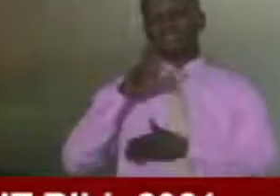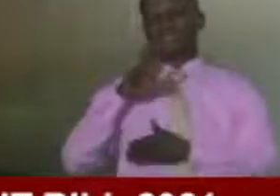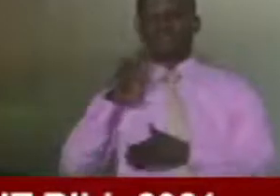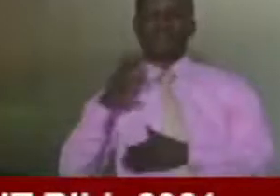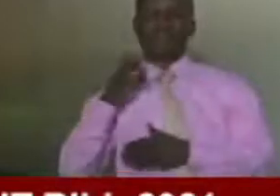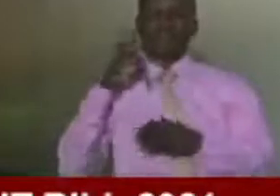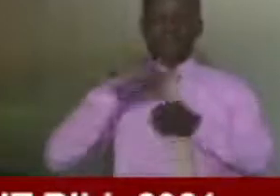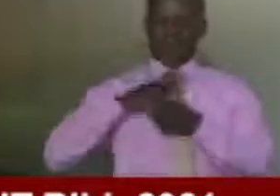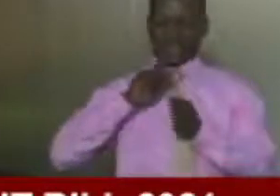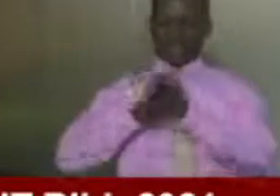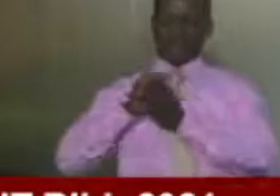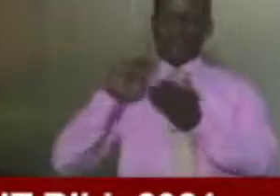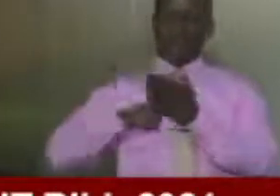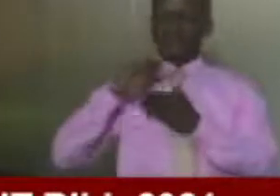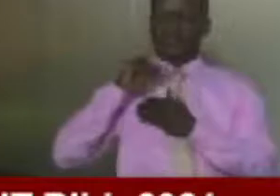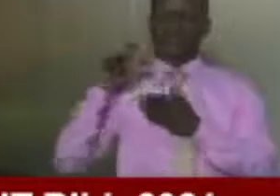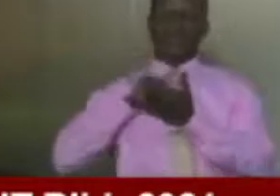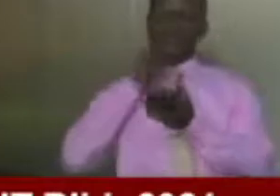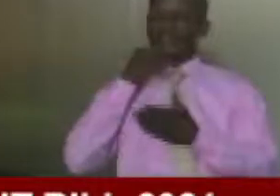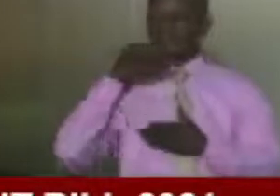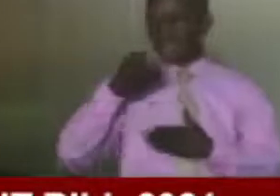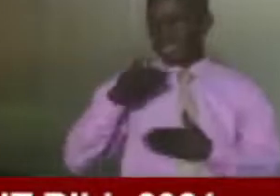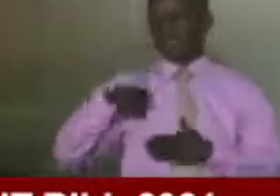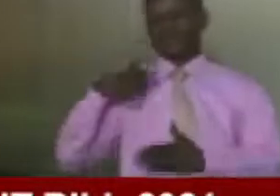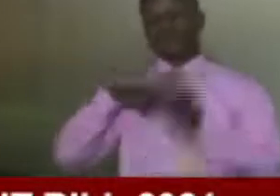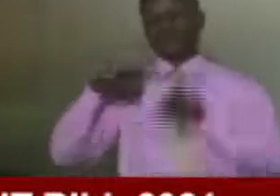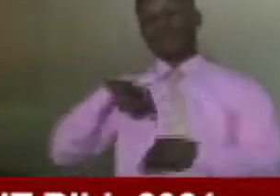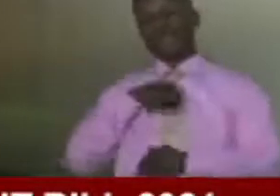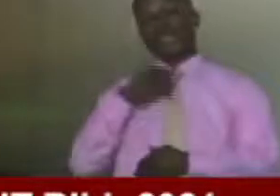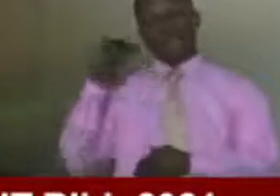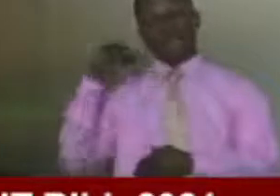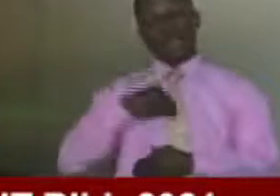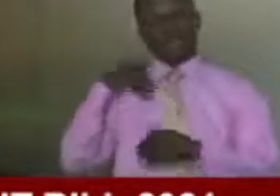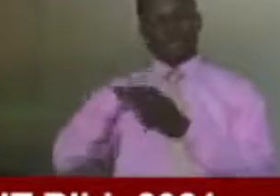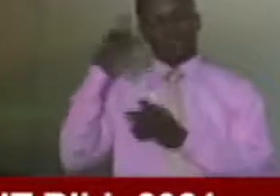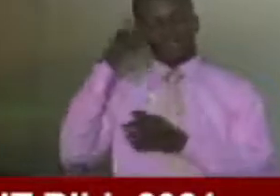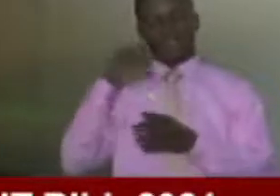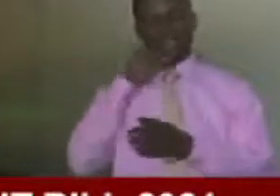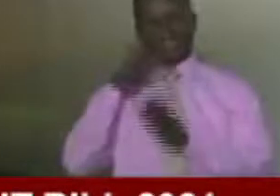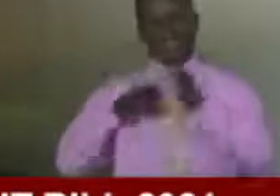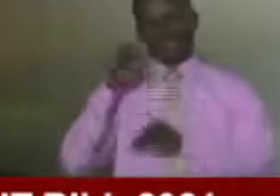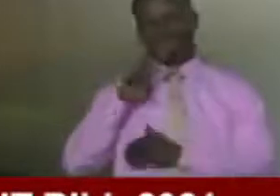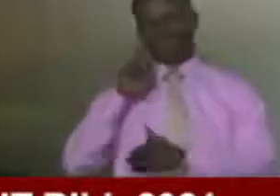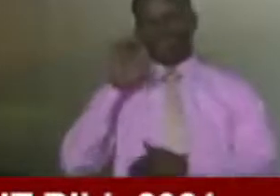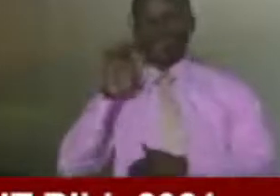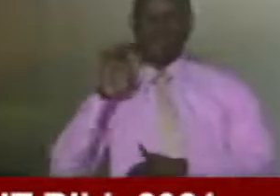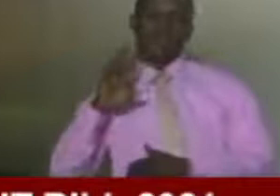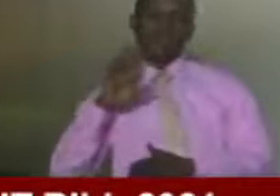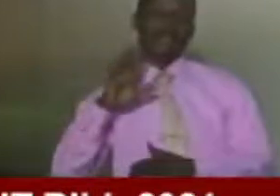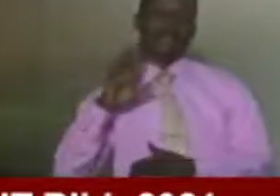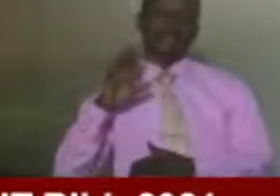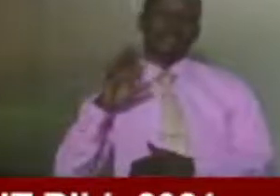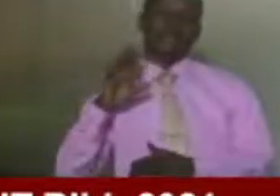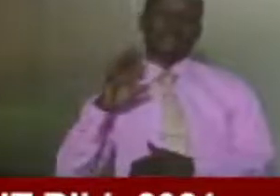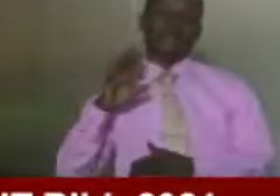of the Electoral Act Amendment Bill, which does not exist, whereas what they had in mind is Section 285 of the Constitution.